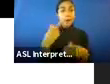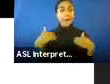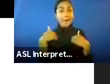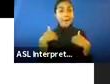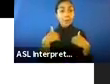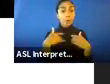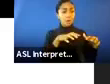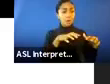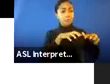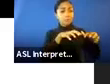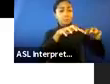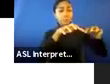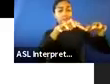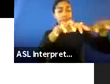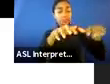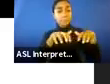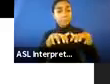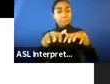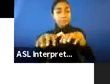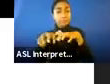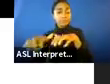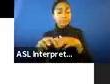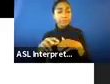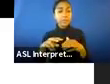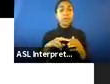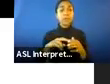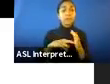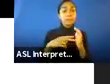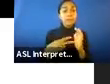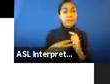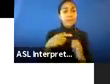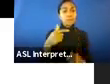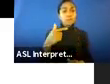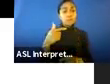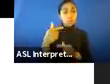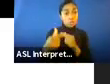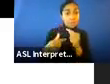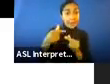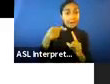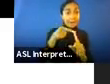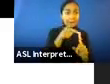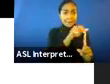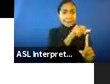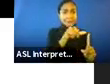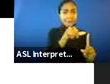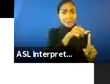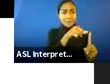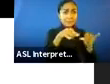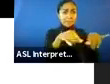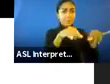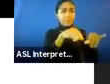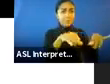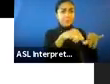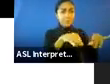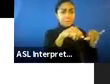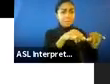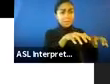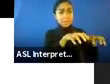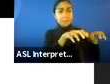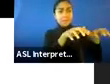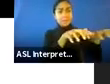area. Growing genetic monocultures where food animals and plants have